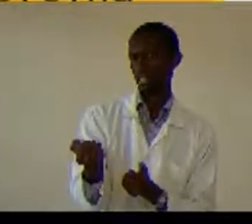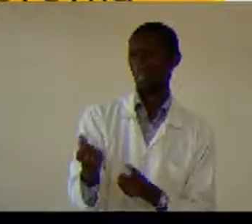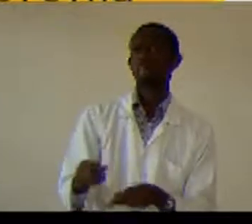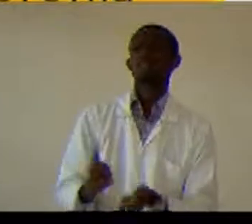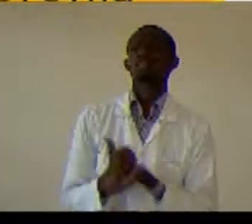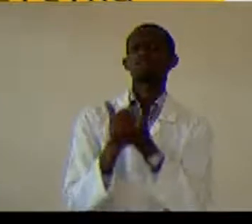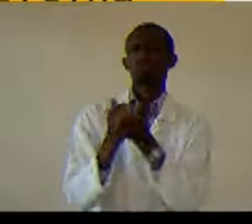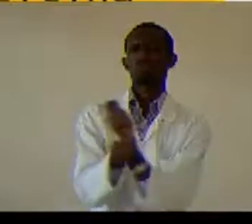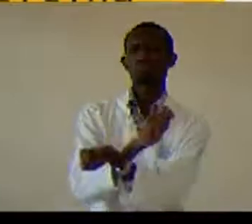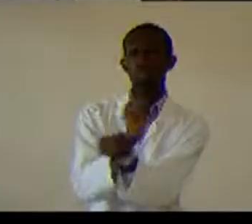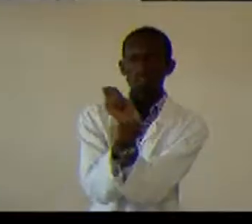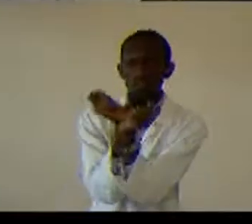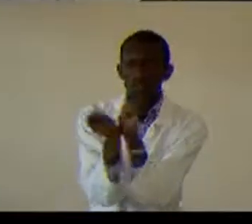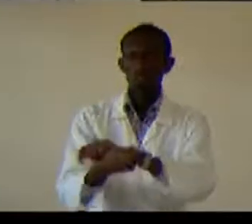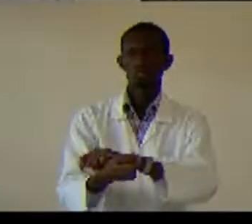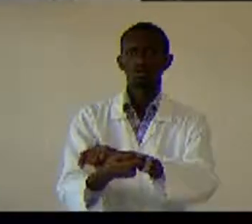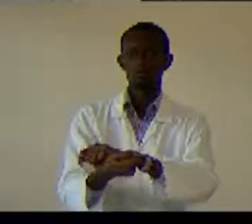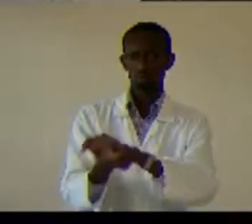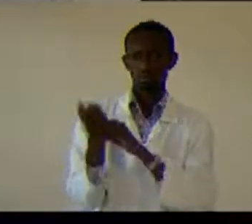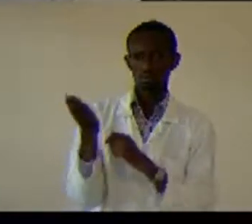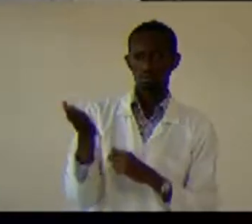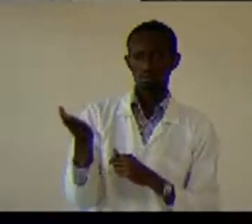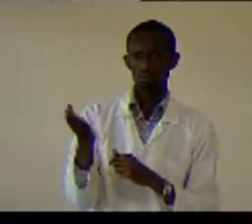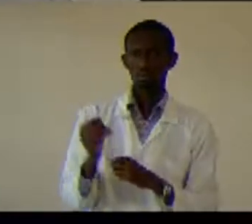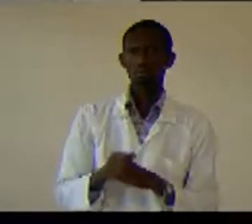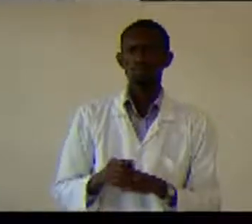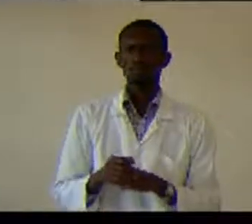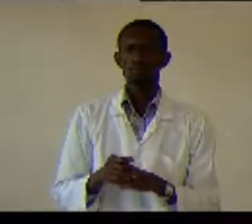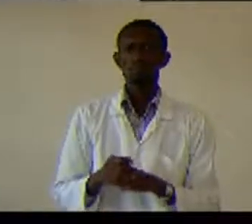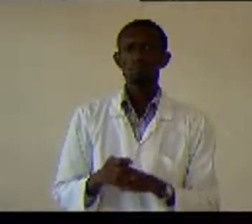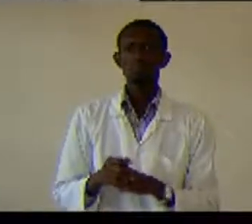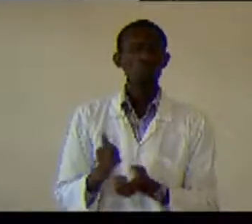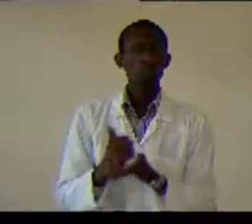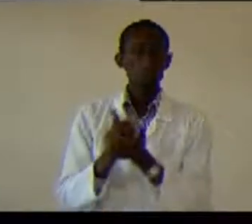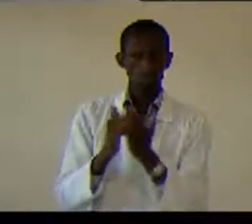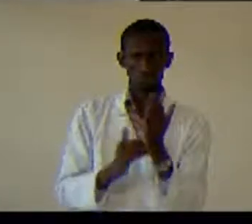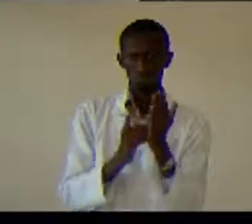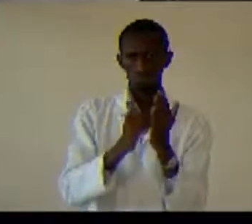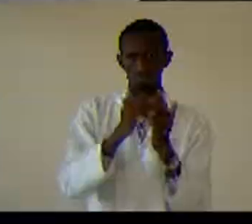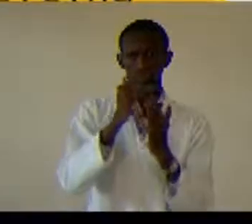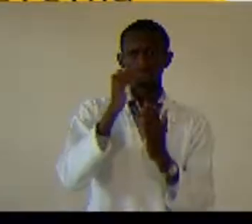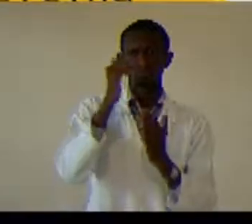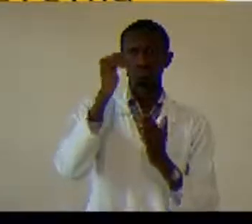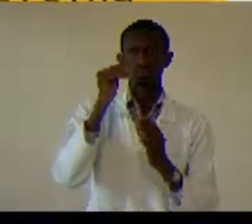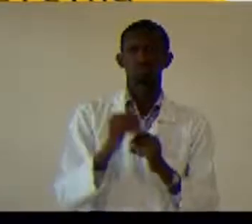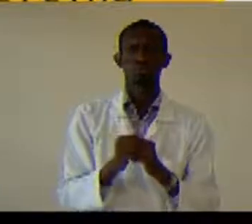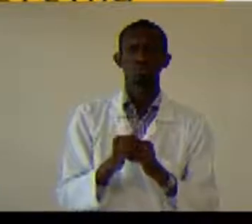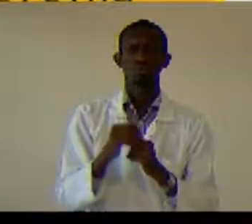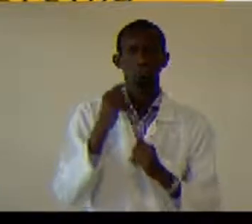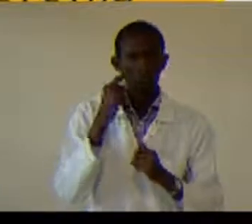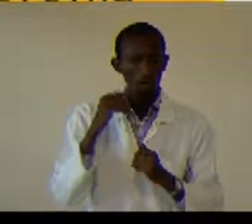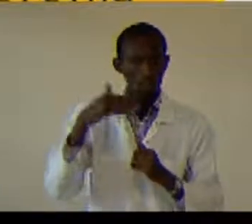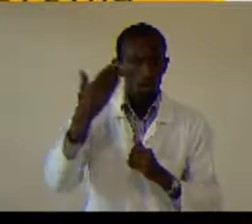or phase, okay, this word phase, at a constant temperature. You can also go ahead and add the